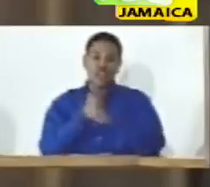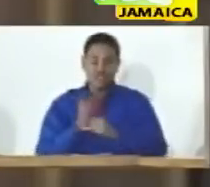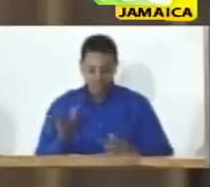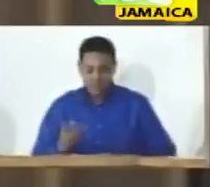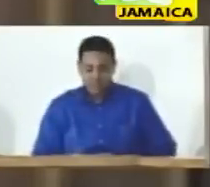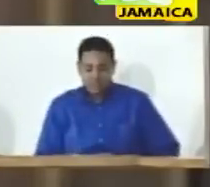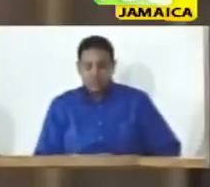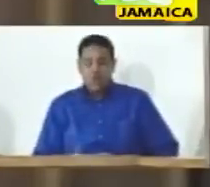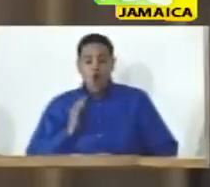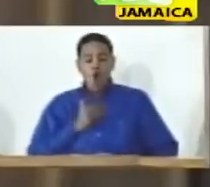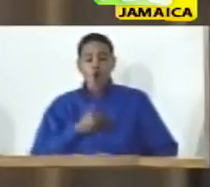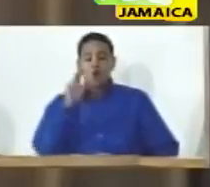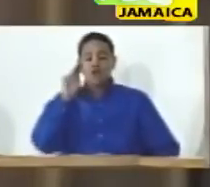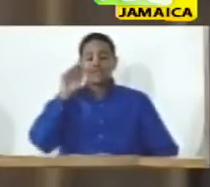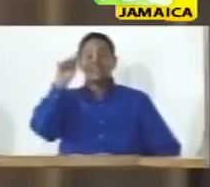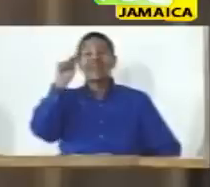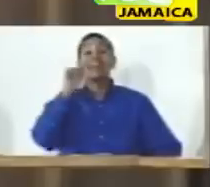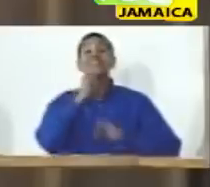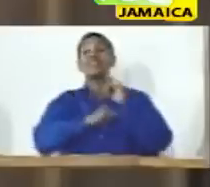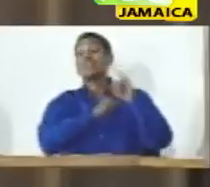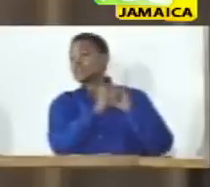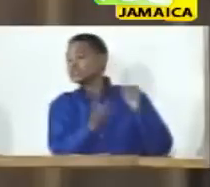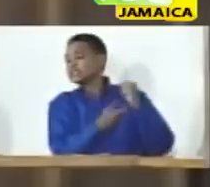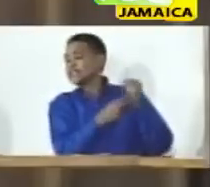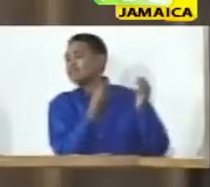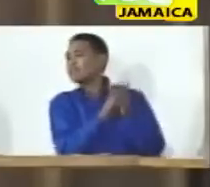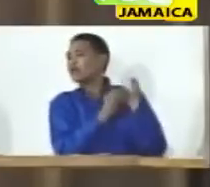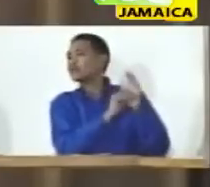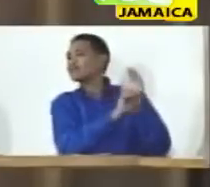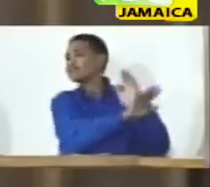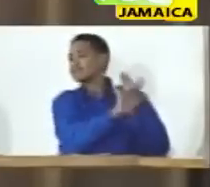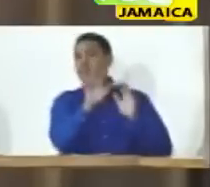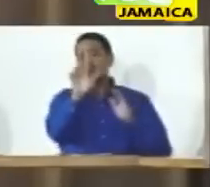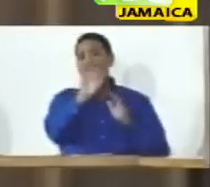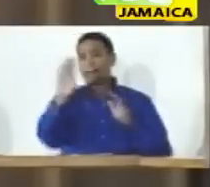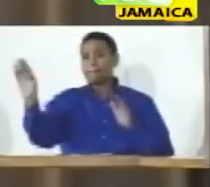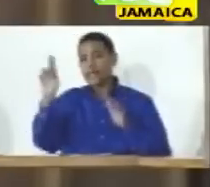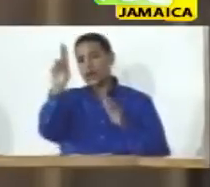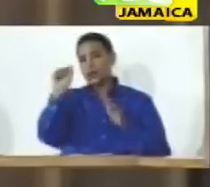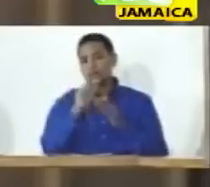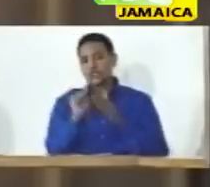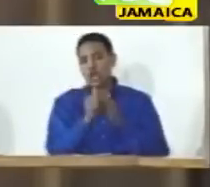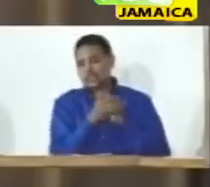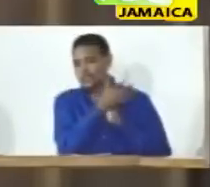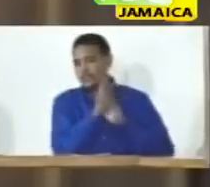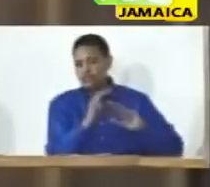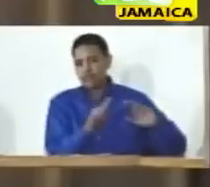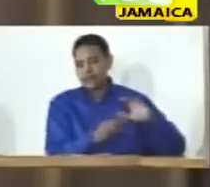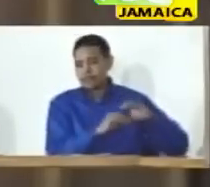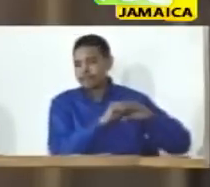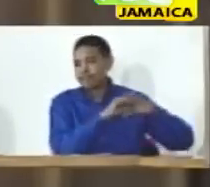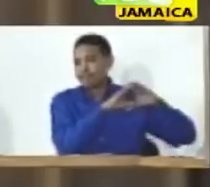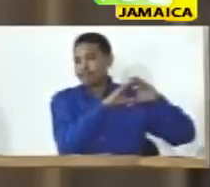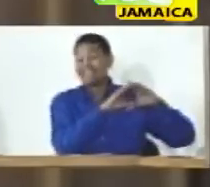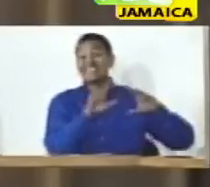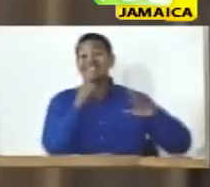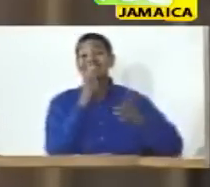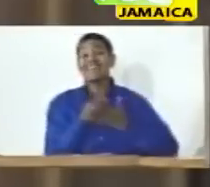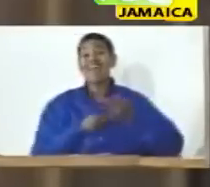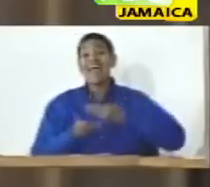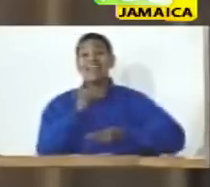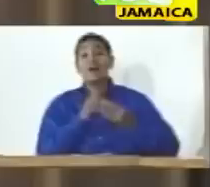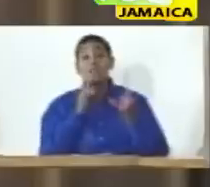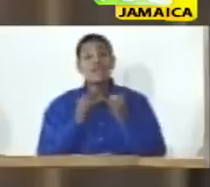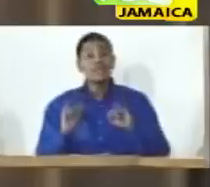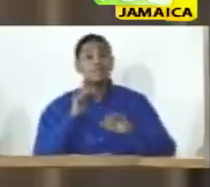Our net international reserves now stand at over $3 billion US. Economic independence for